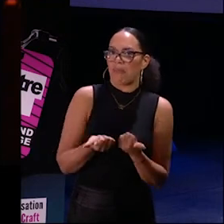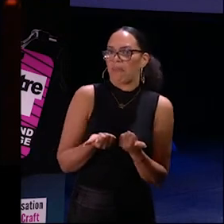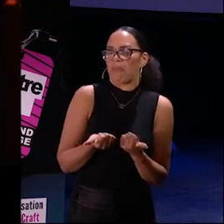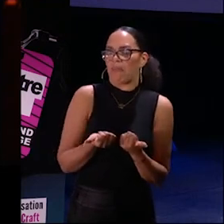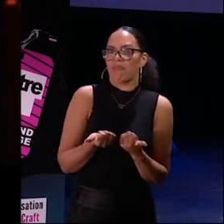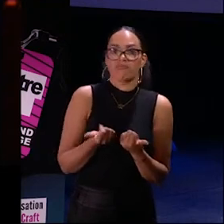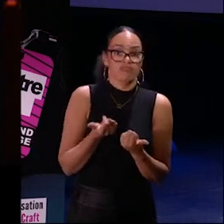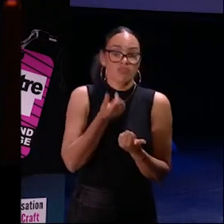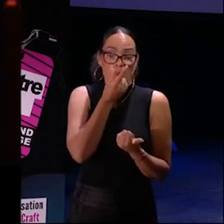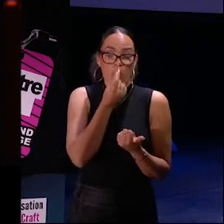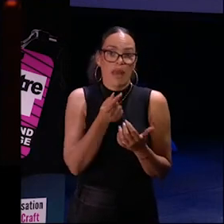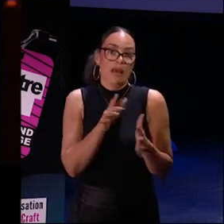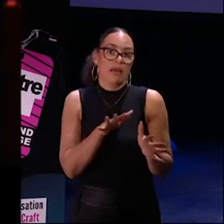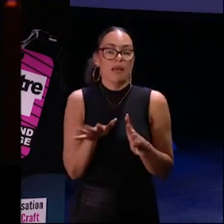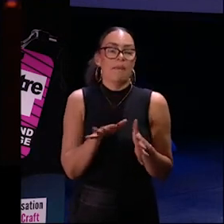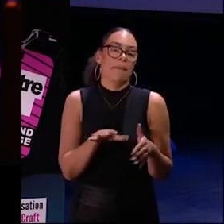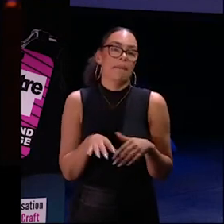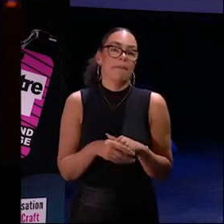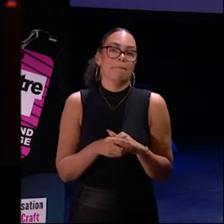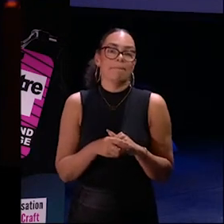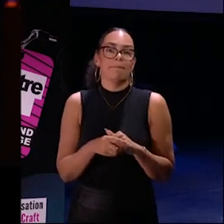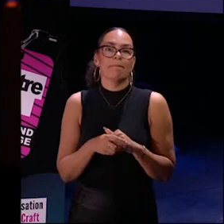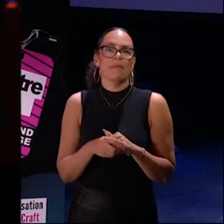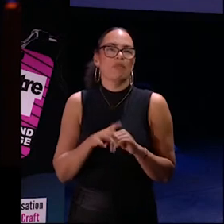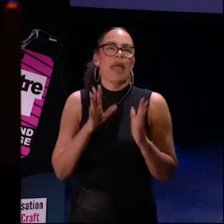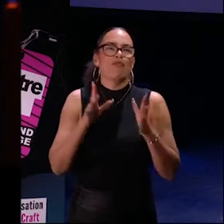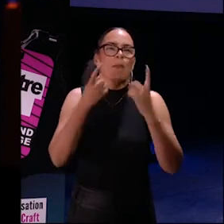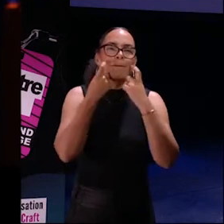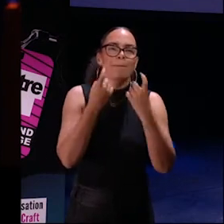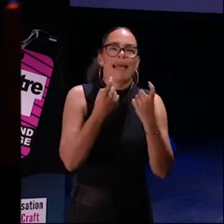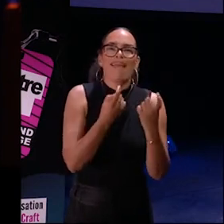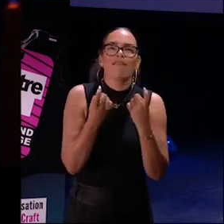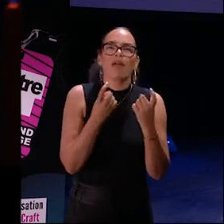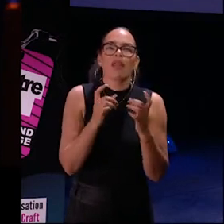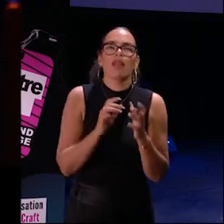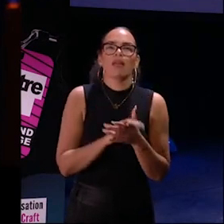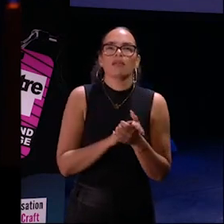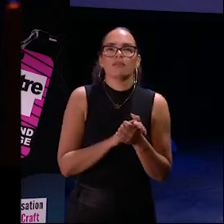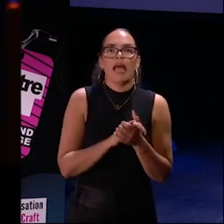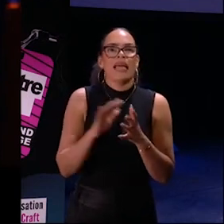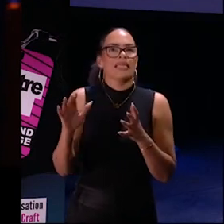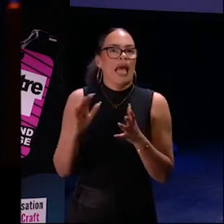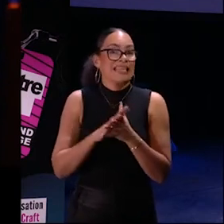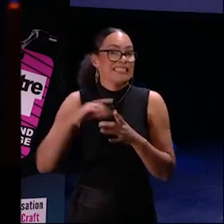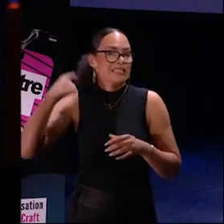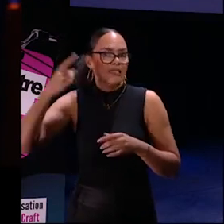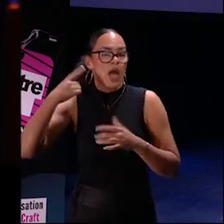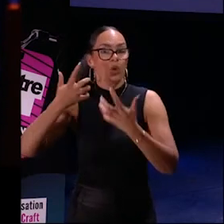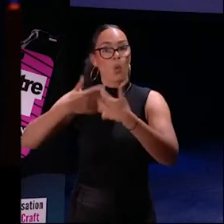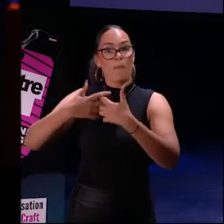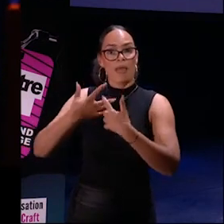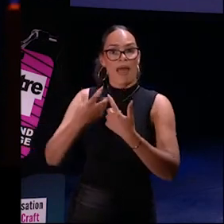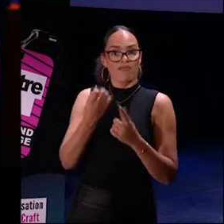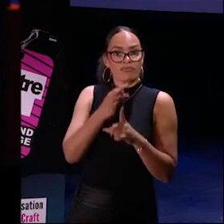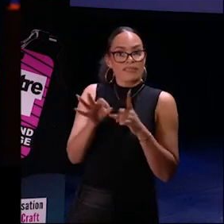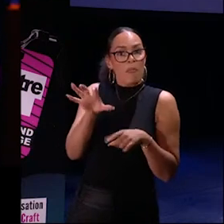where we can, you know, different thing, and you just have to do it a bit carefully. There are, you know, certainly with sound equipment and things like that, there are places that specialize